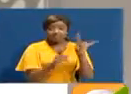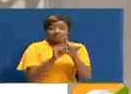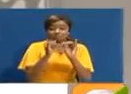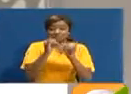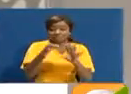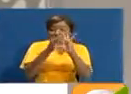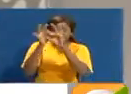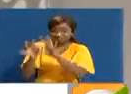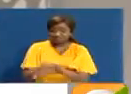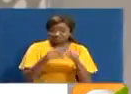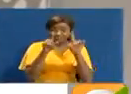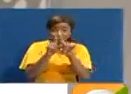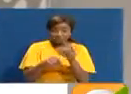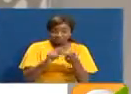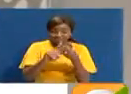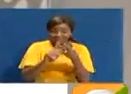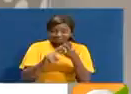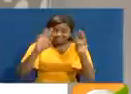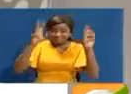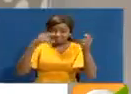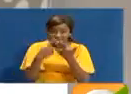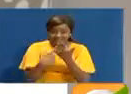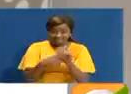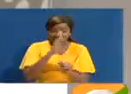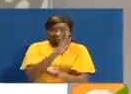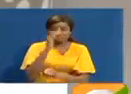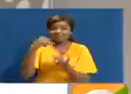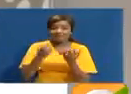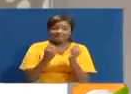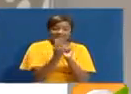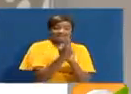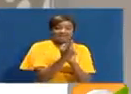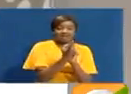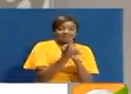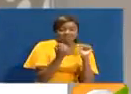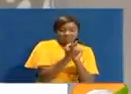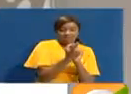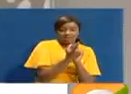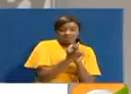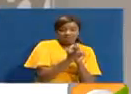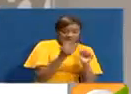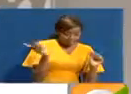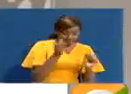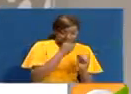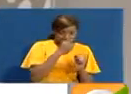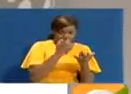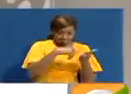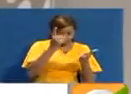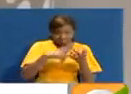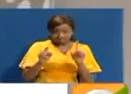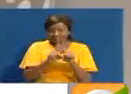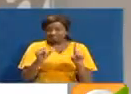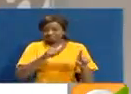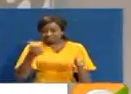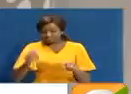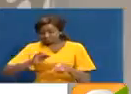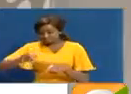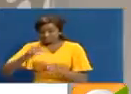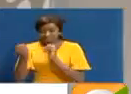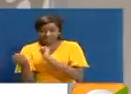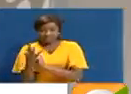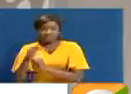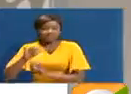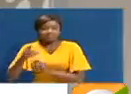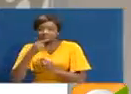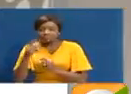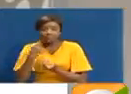Plus, the BBI scoreline, 11 down, 13 to go. Where next? On Yvonne's take, the new way of catching